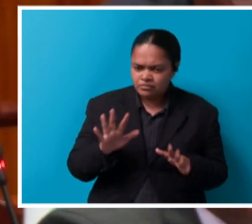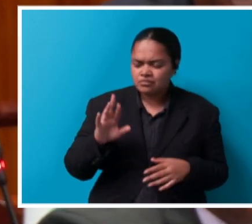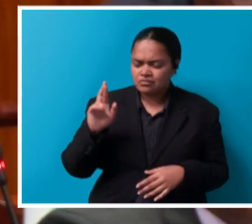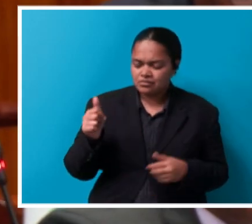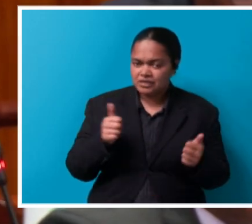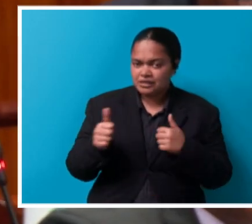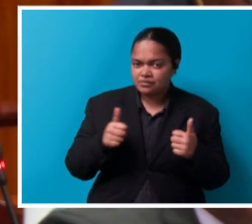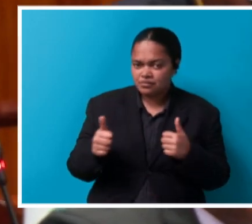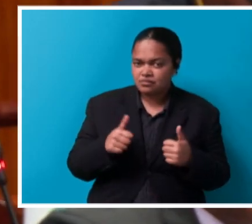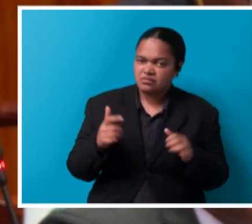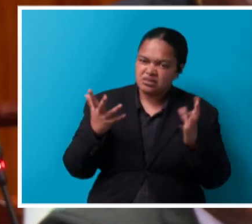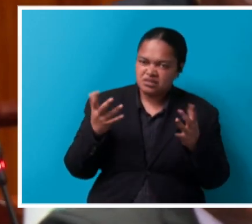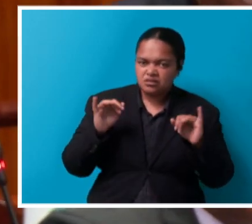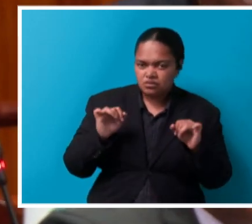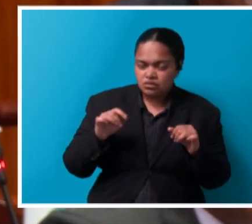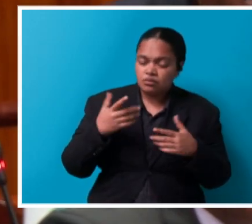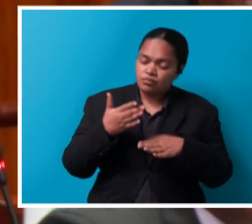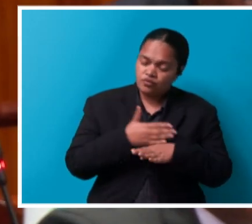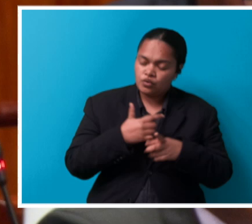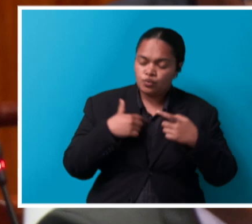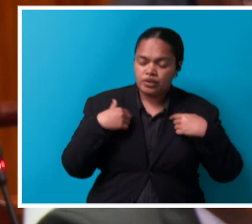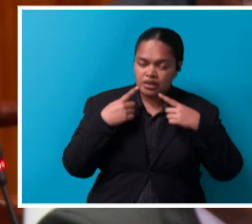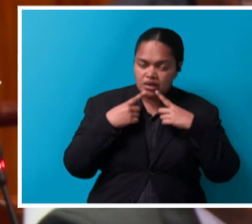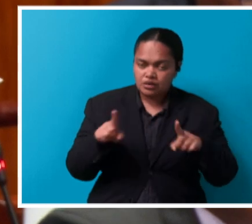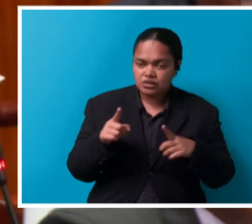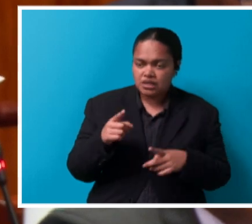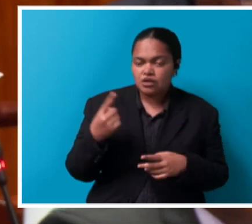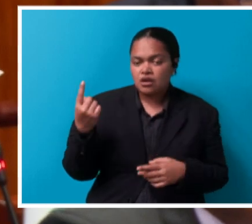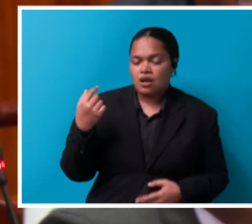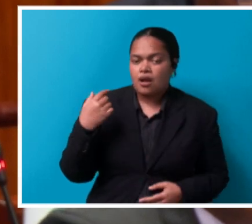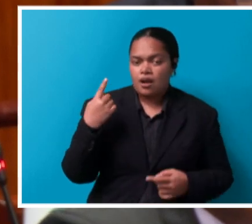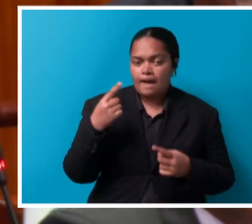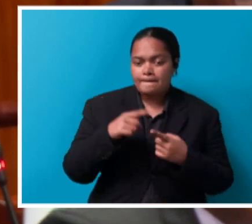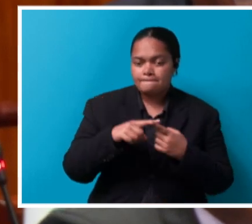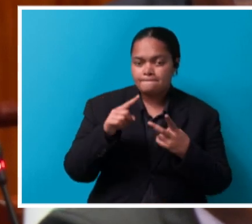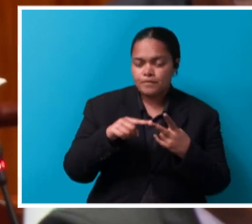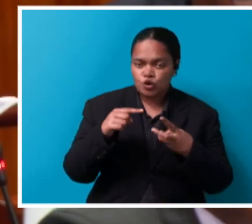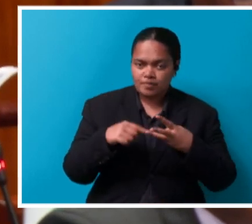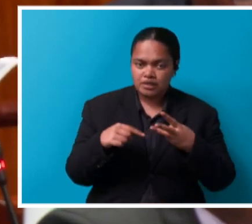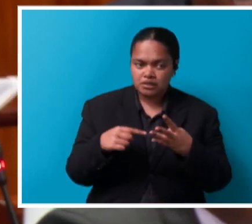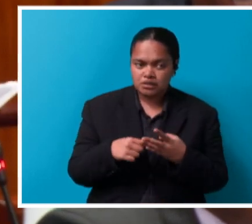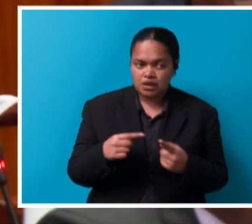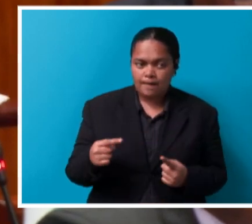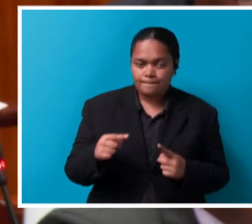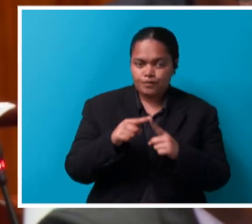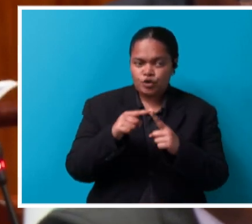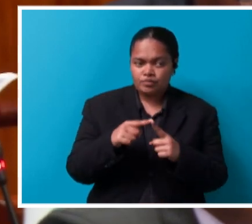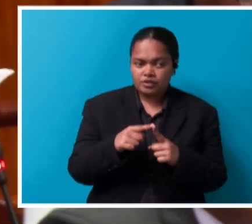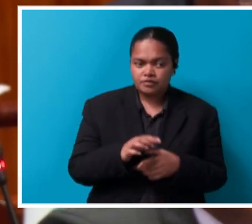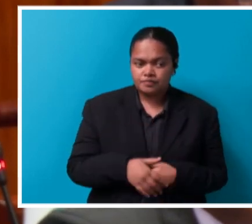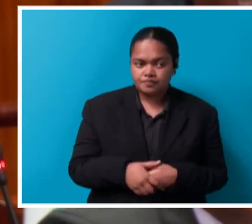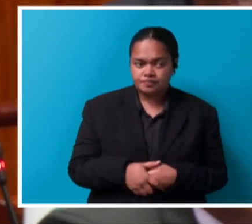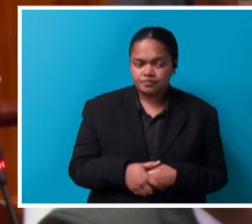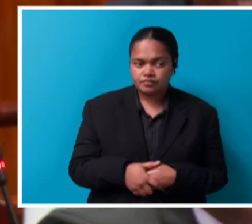administrative matters before we announce the appointment. This has eventuated through my request to